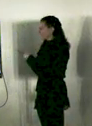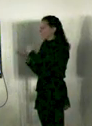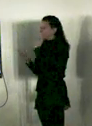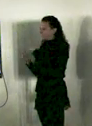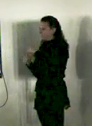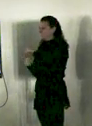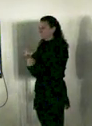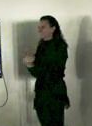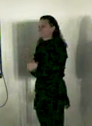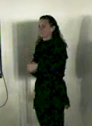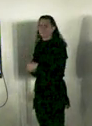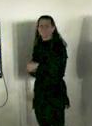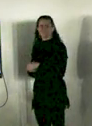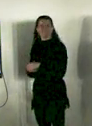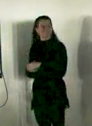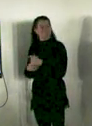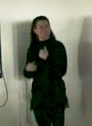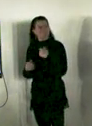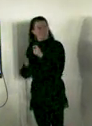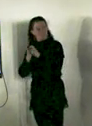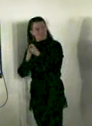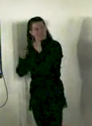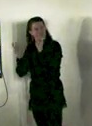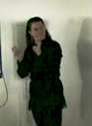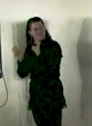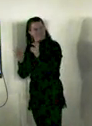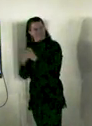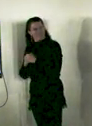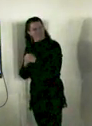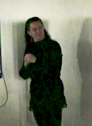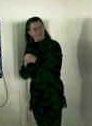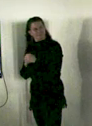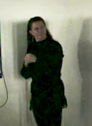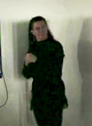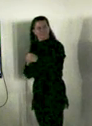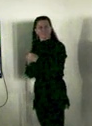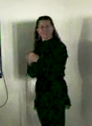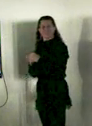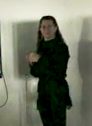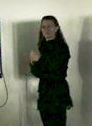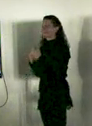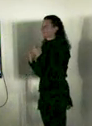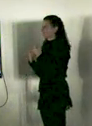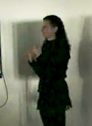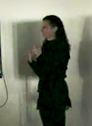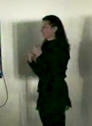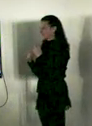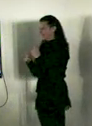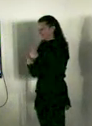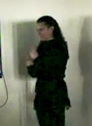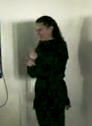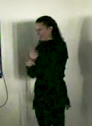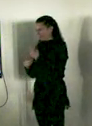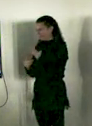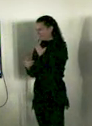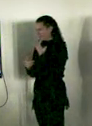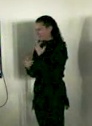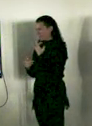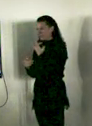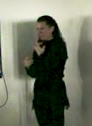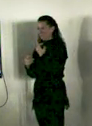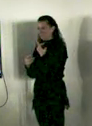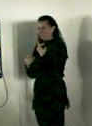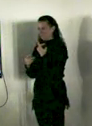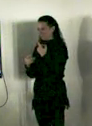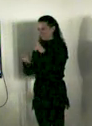difficult for me to... I wrote this title, and I told him to really reconsider it when I started running this speech. Like, why diversity in video